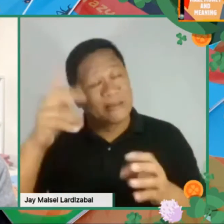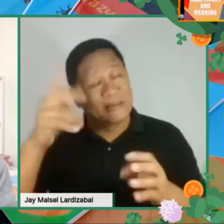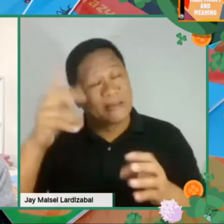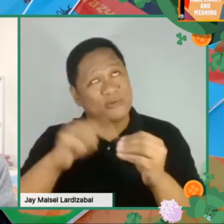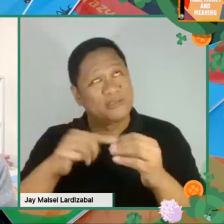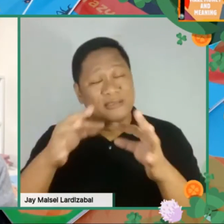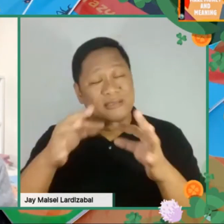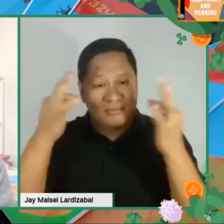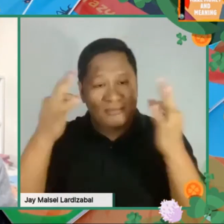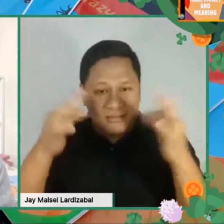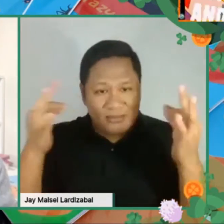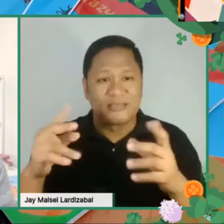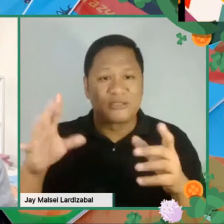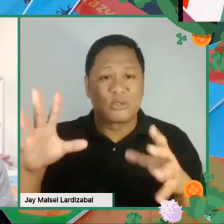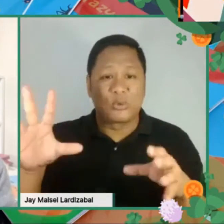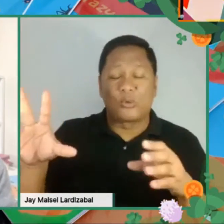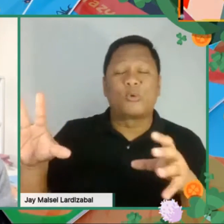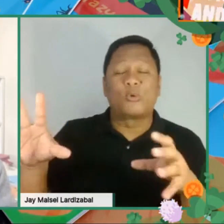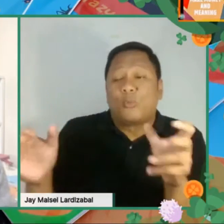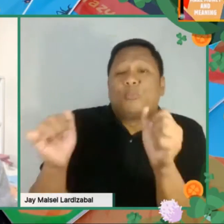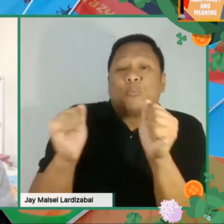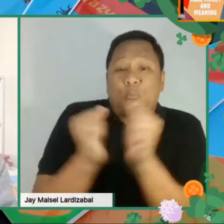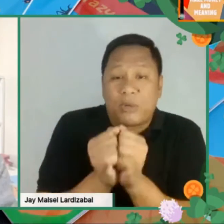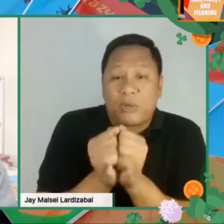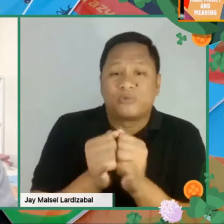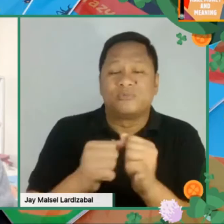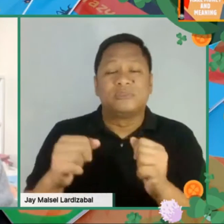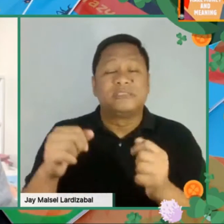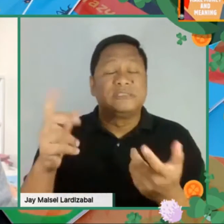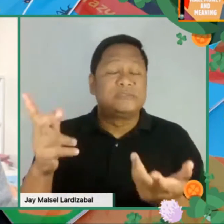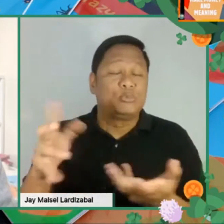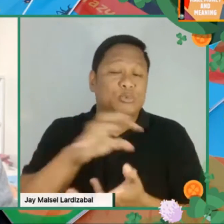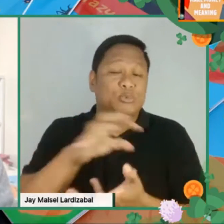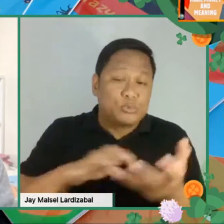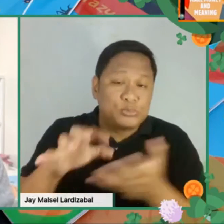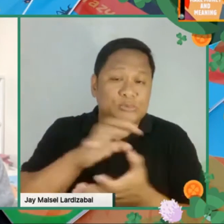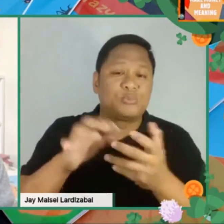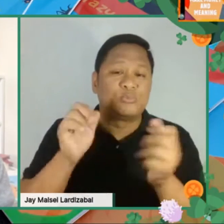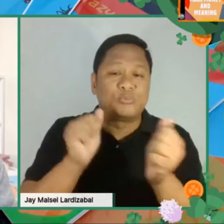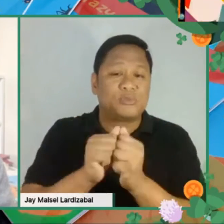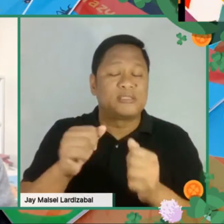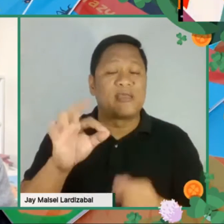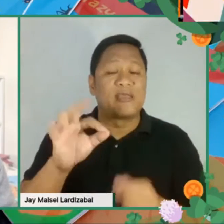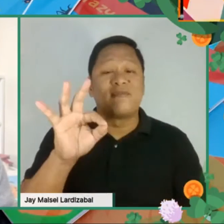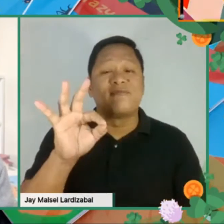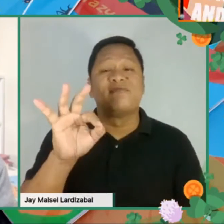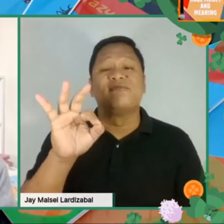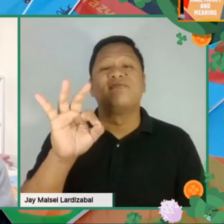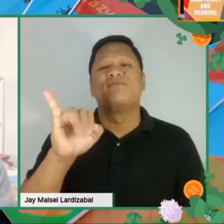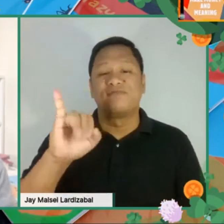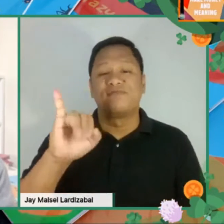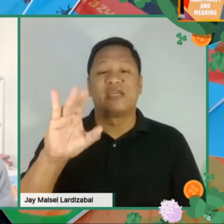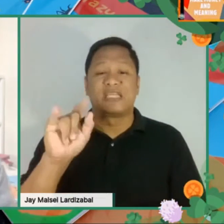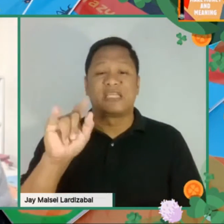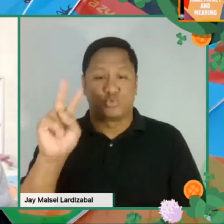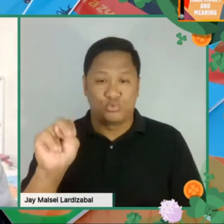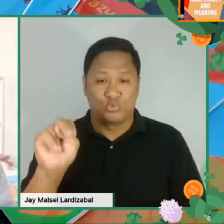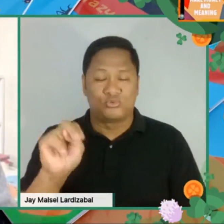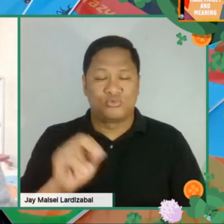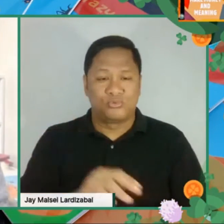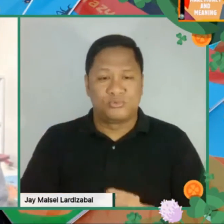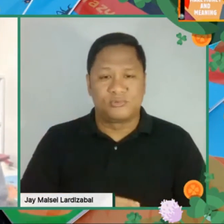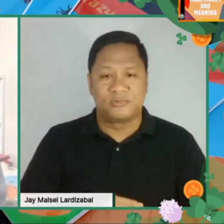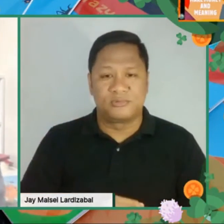with fiction. So all blended together. Kaya, noon, lumabas Uh, yung entire